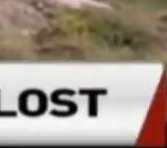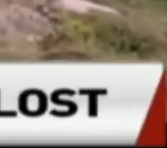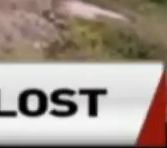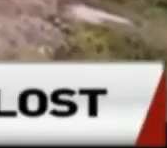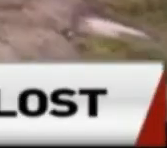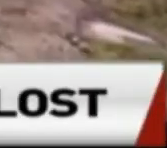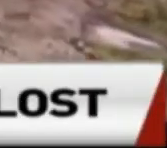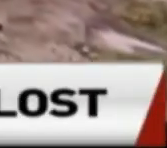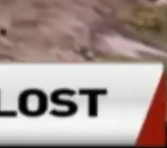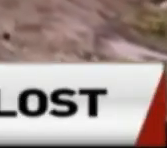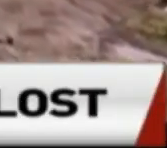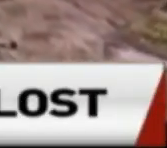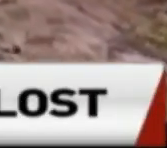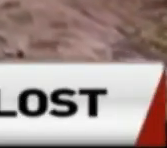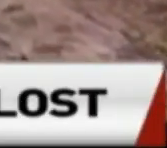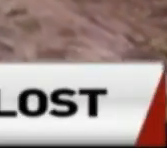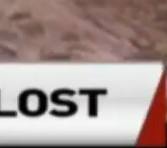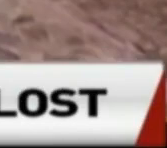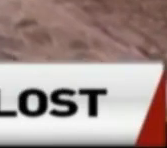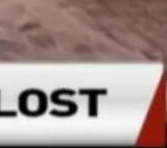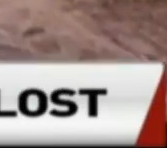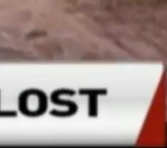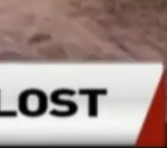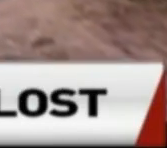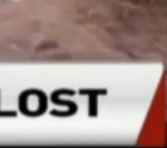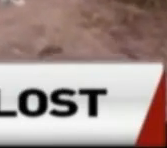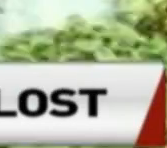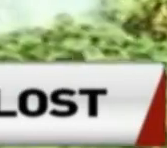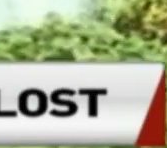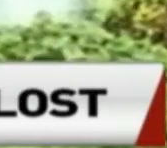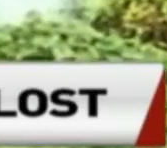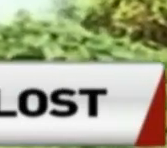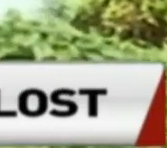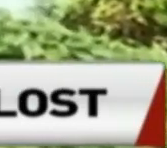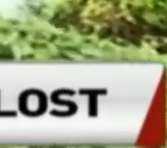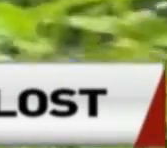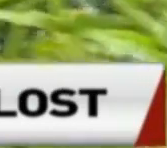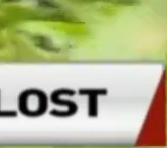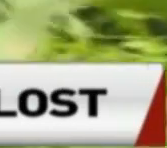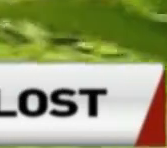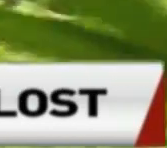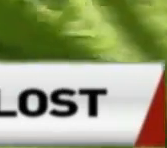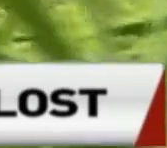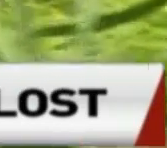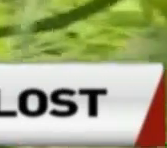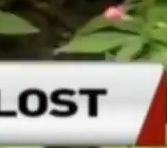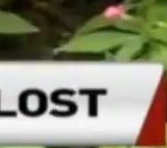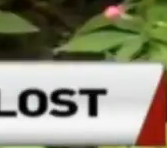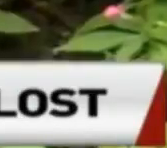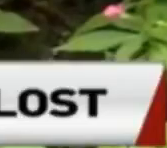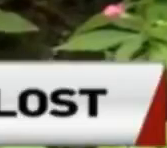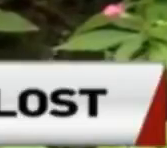And another oil leak in Kiboko. KPC now admits it failed to install leak detection system